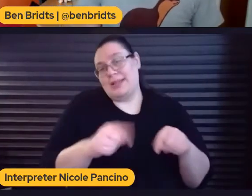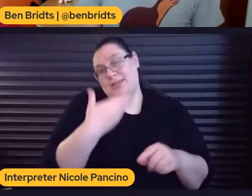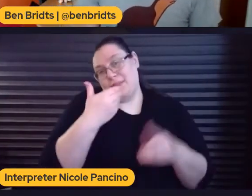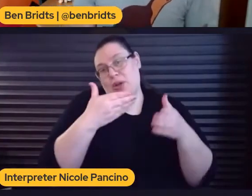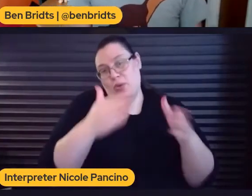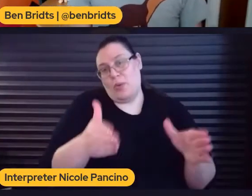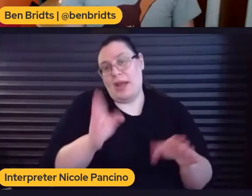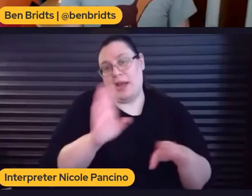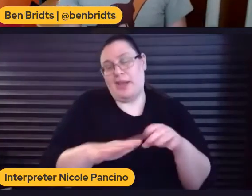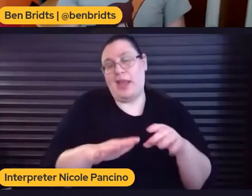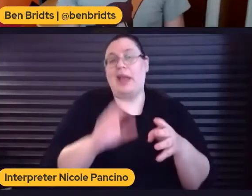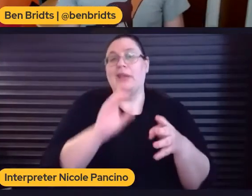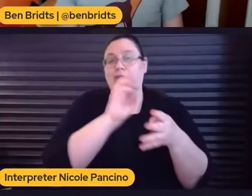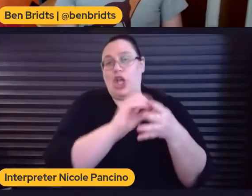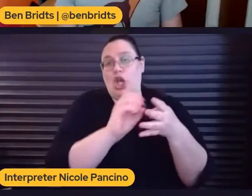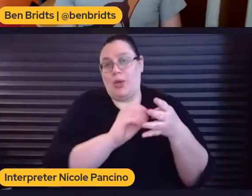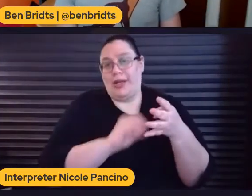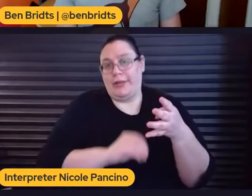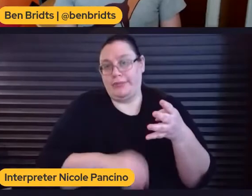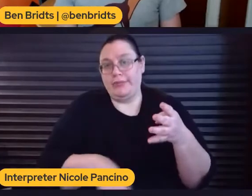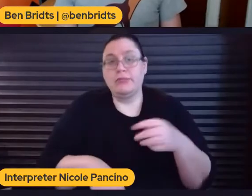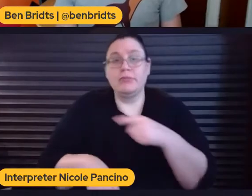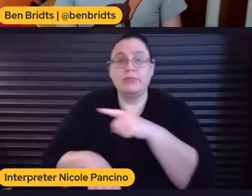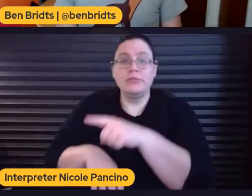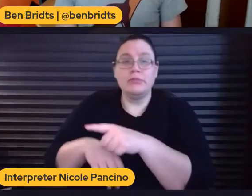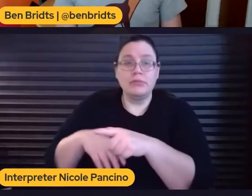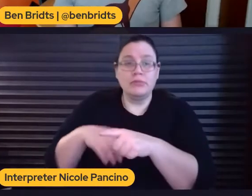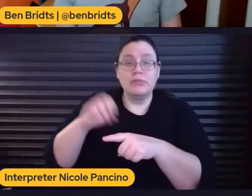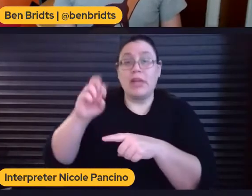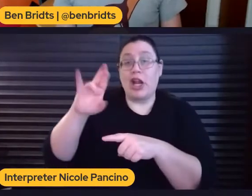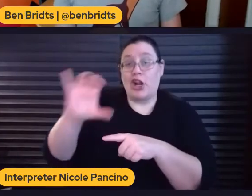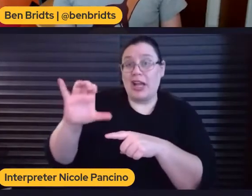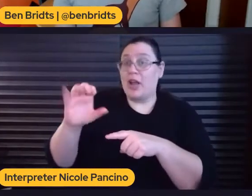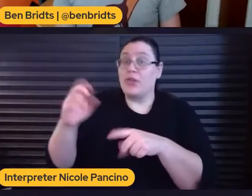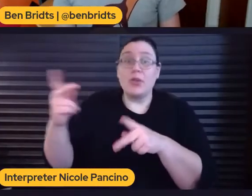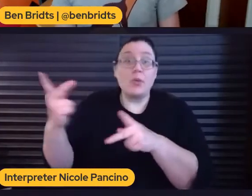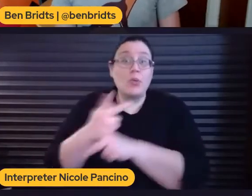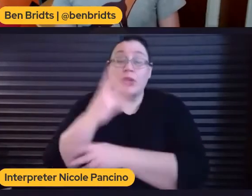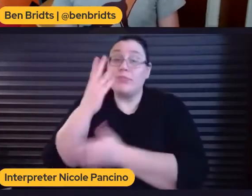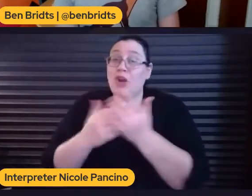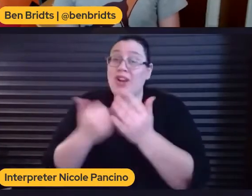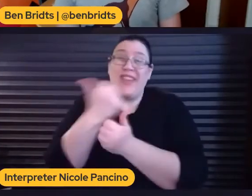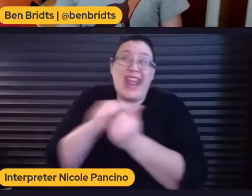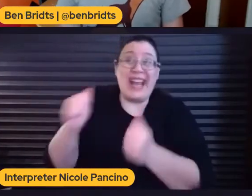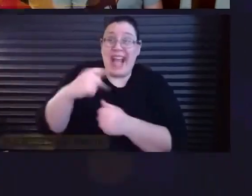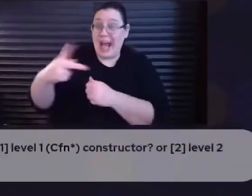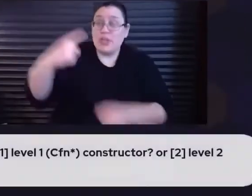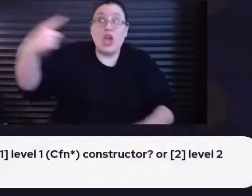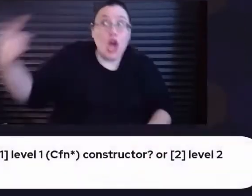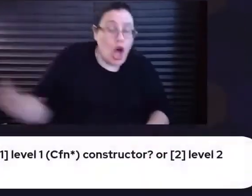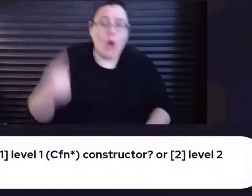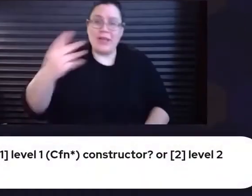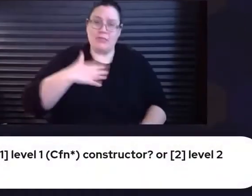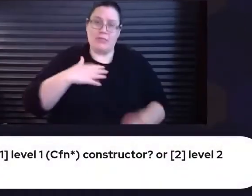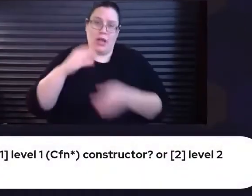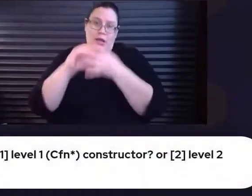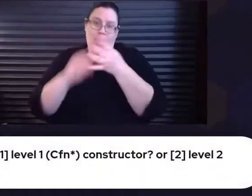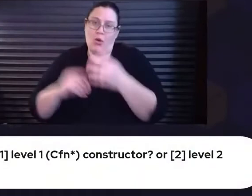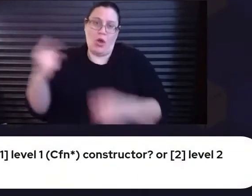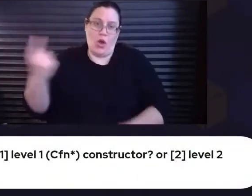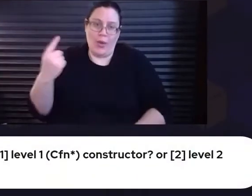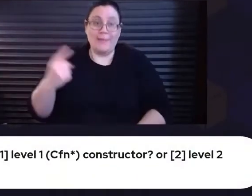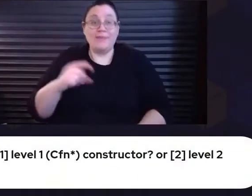it. I've always said the most brittle part of an application is my code. That's yeah, where exactly. it's introduced. Yeah. So I have another question